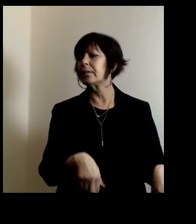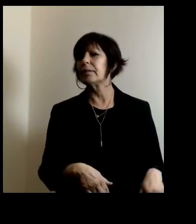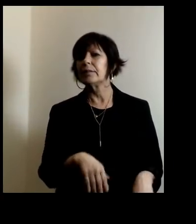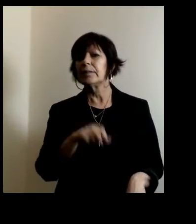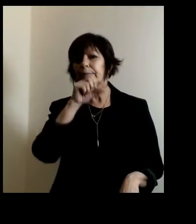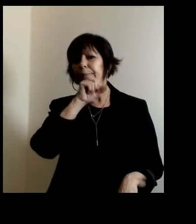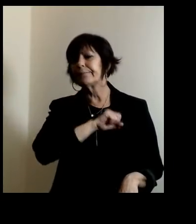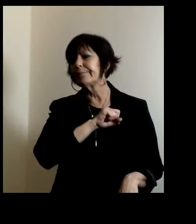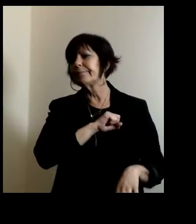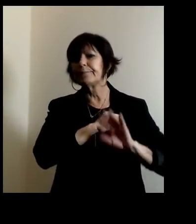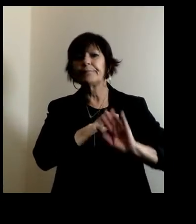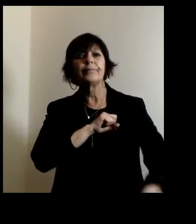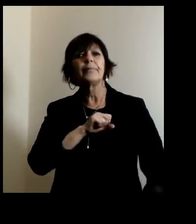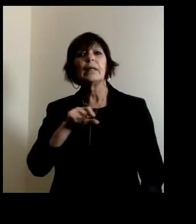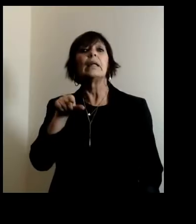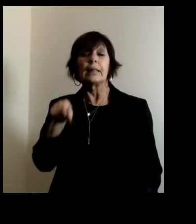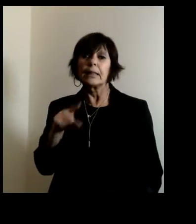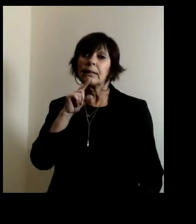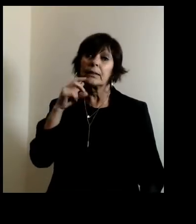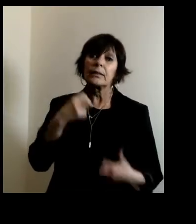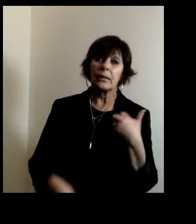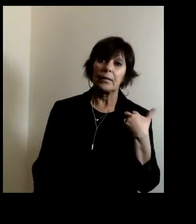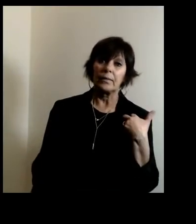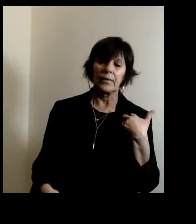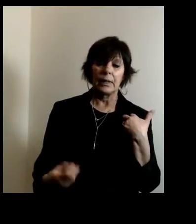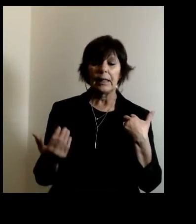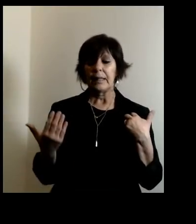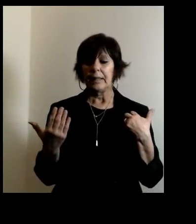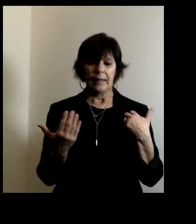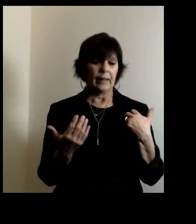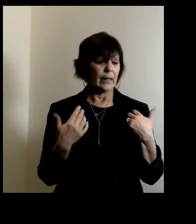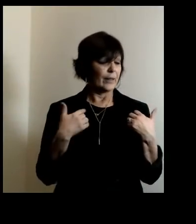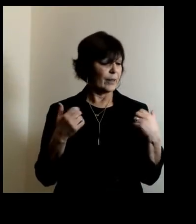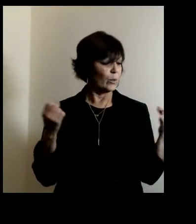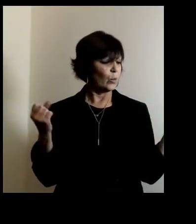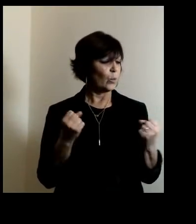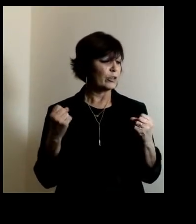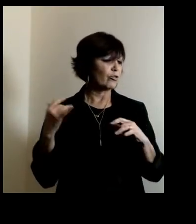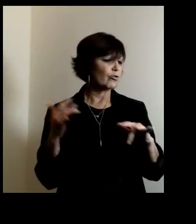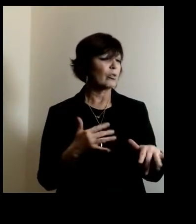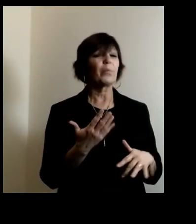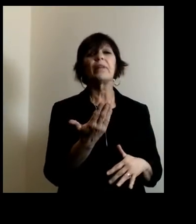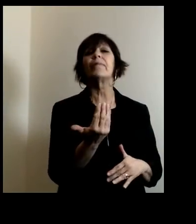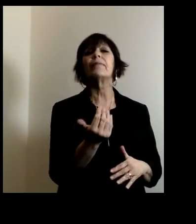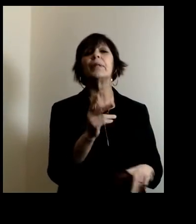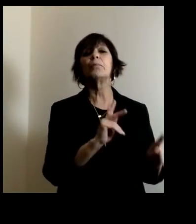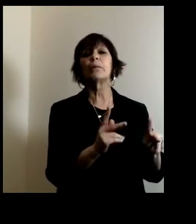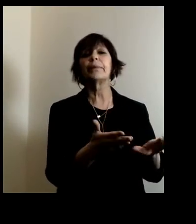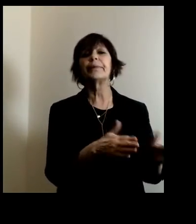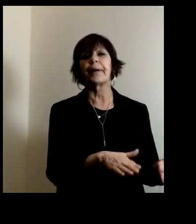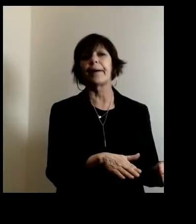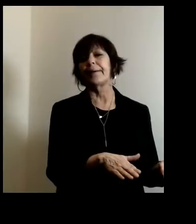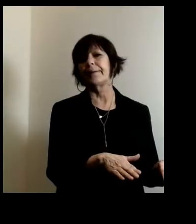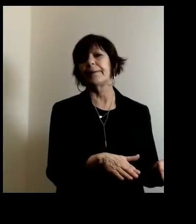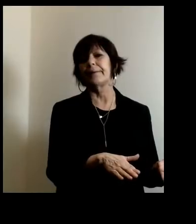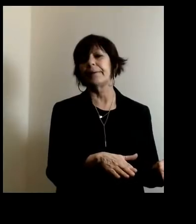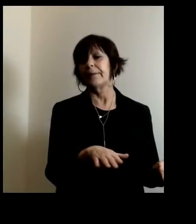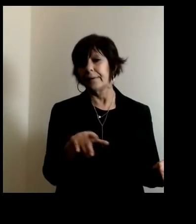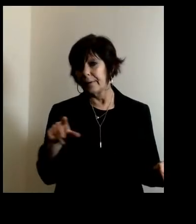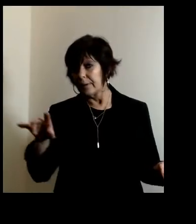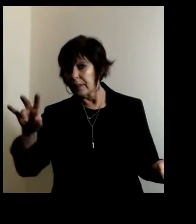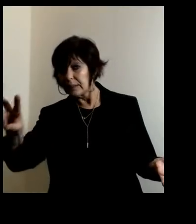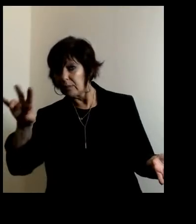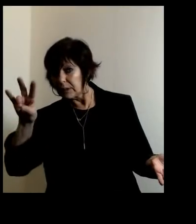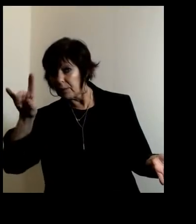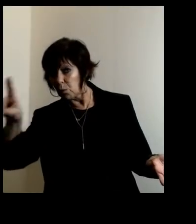this. We lost, I think, 15 individuals during Winter Storm Knife, and we've lost